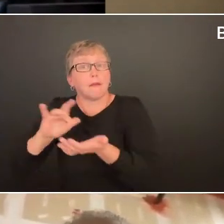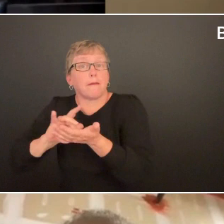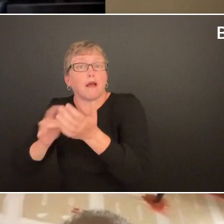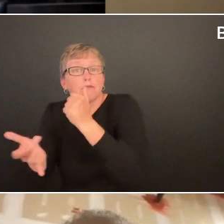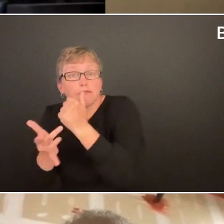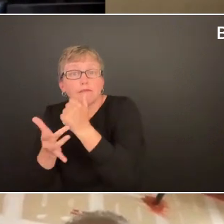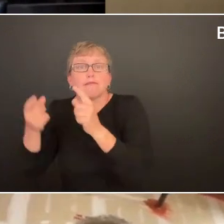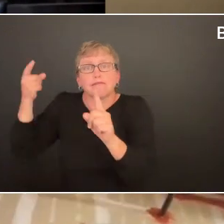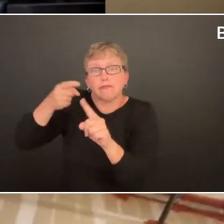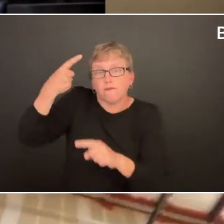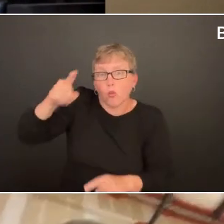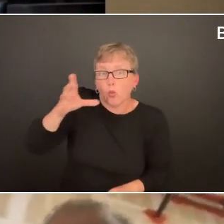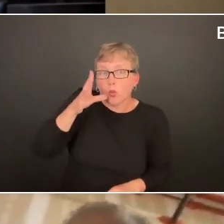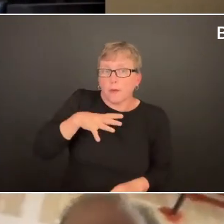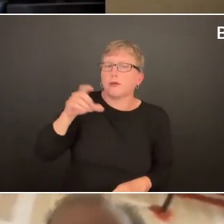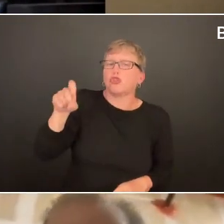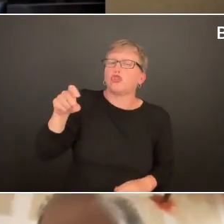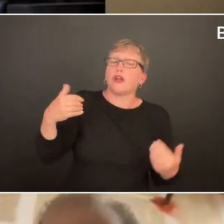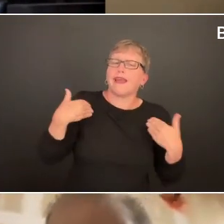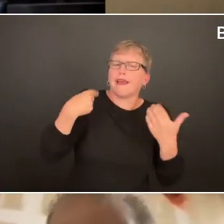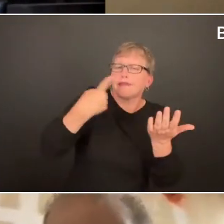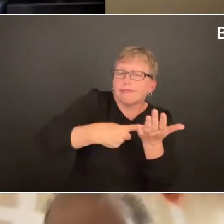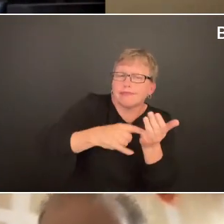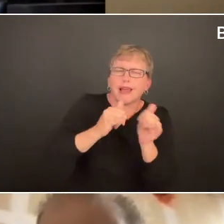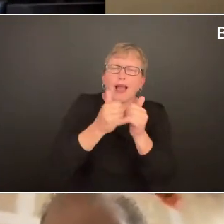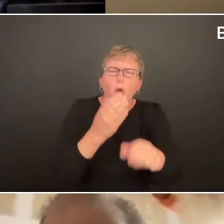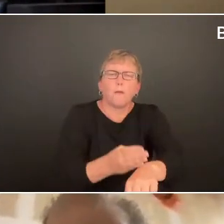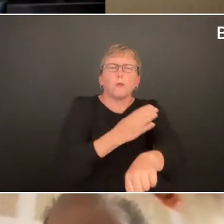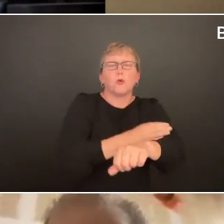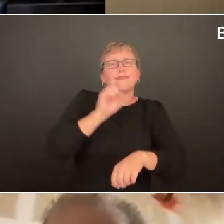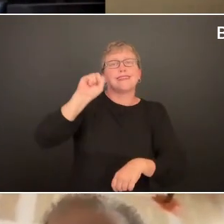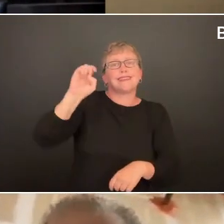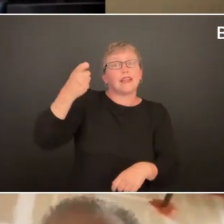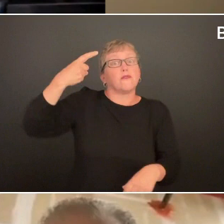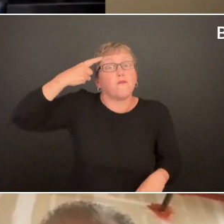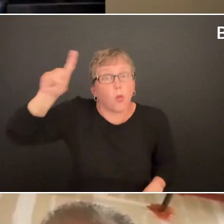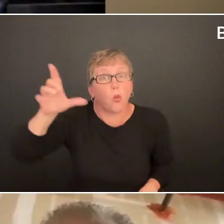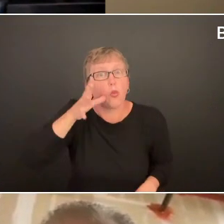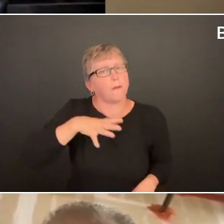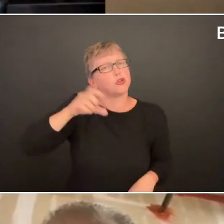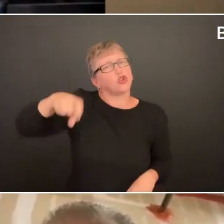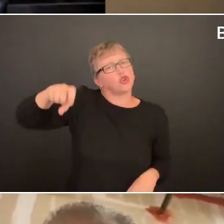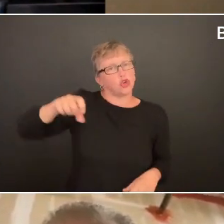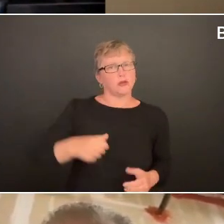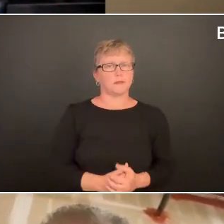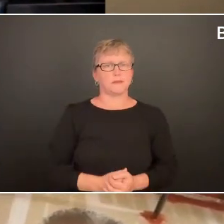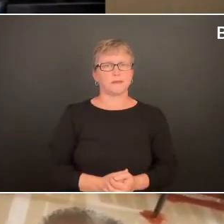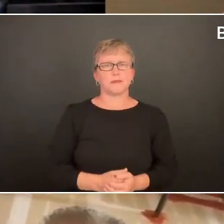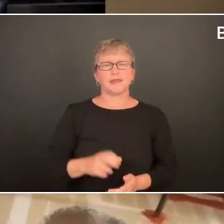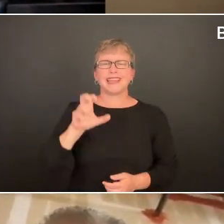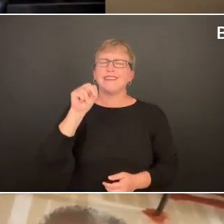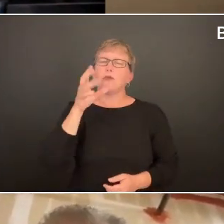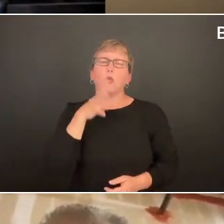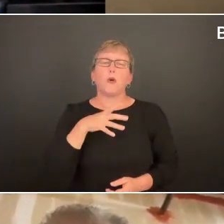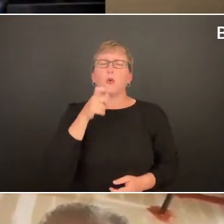way. not. That's not happening on me. And there should be medicine. There should